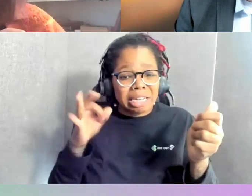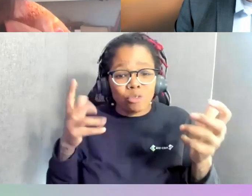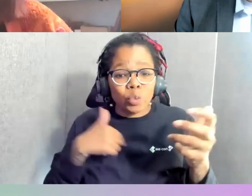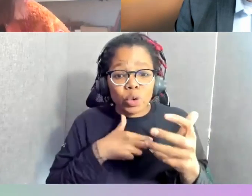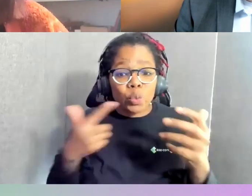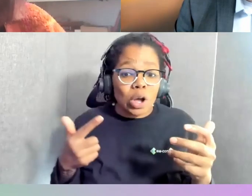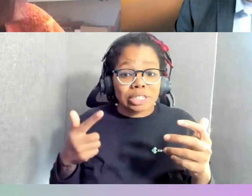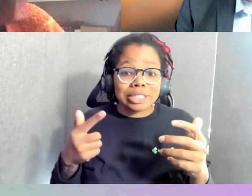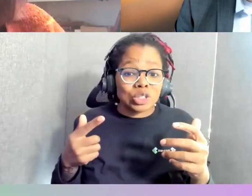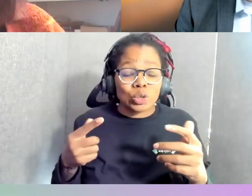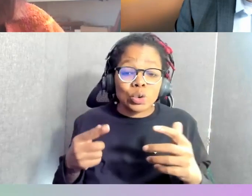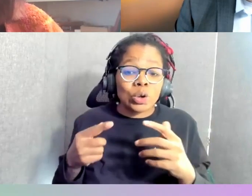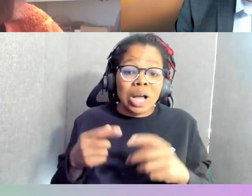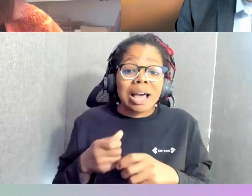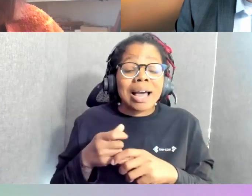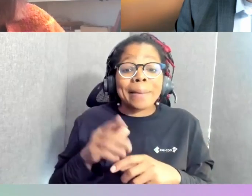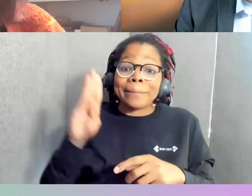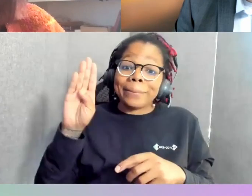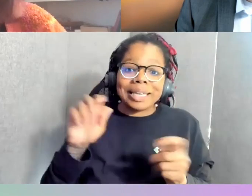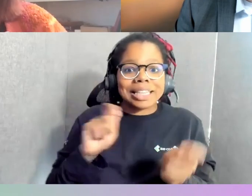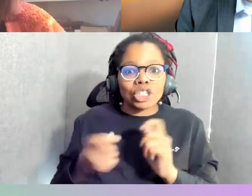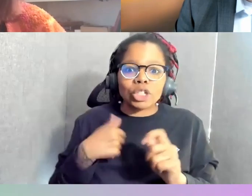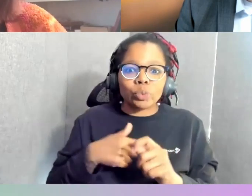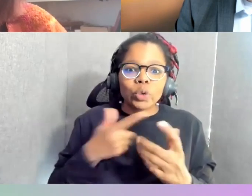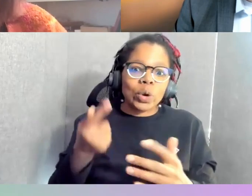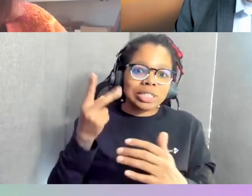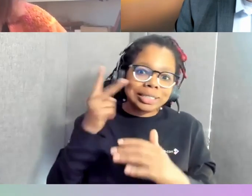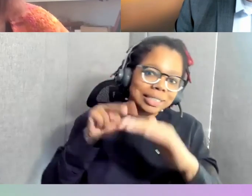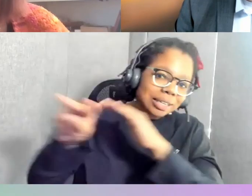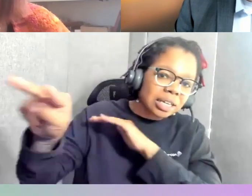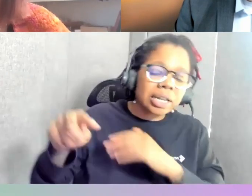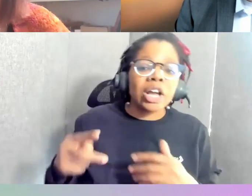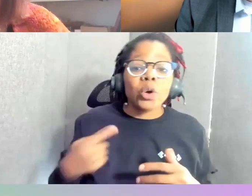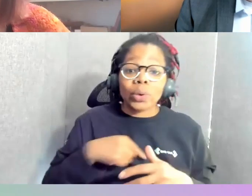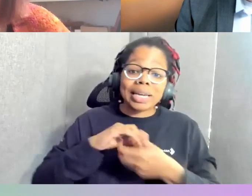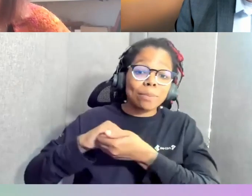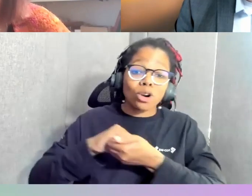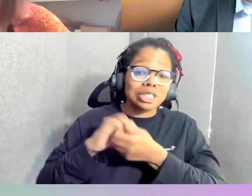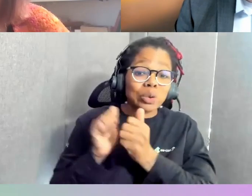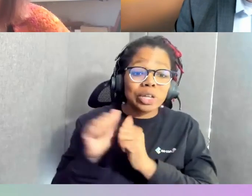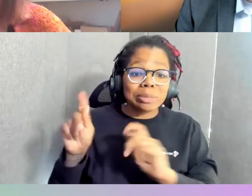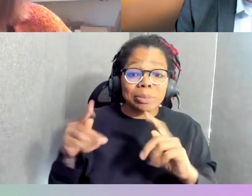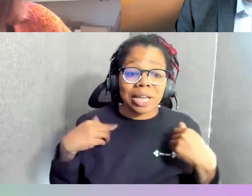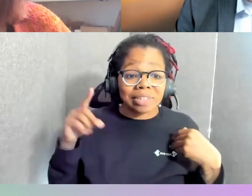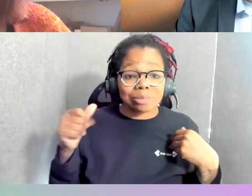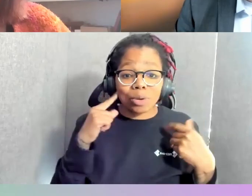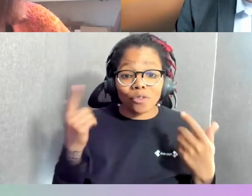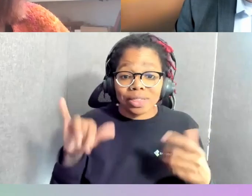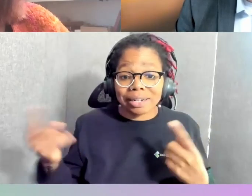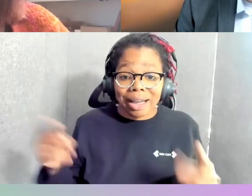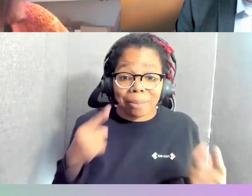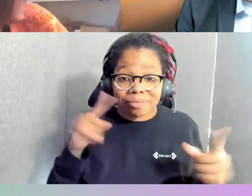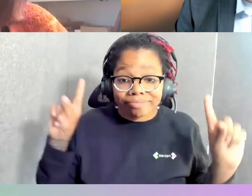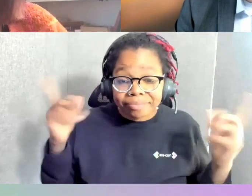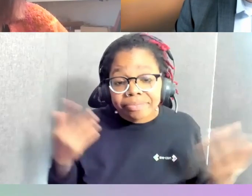the change that we want to see. There's a certain amount of partnership that we need with people with disabilities to make that happen.